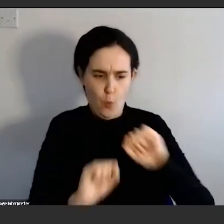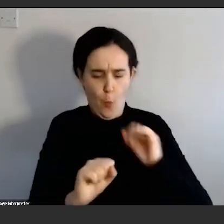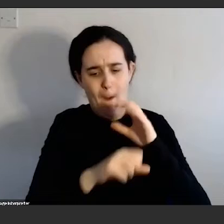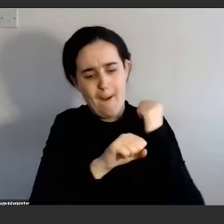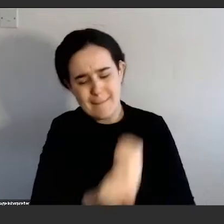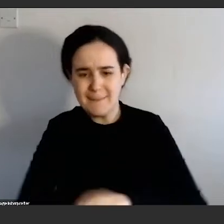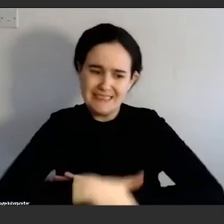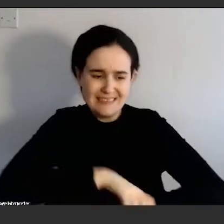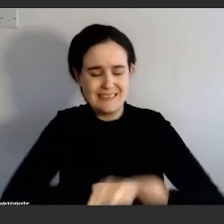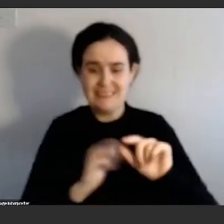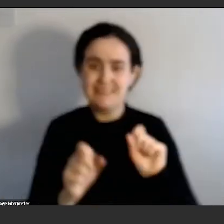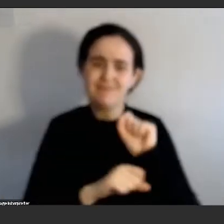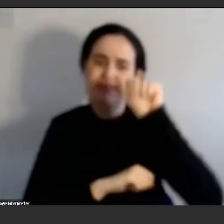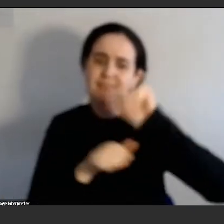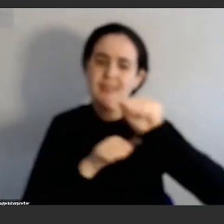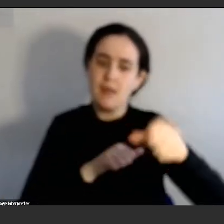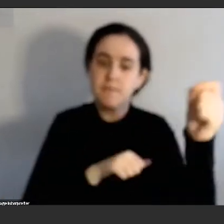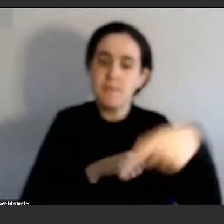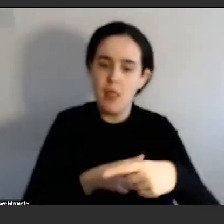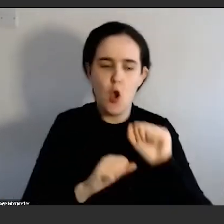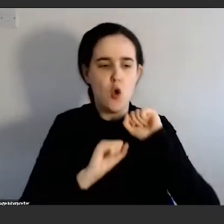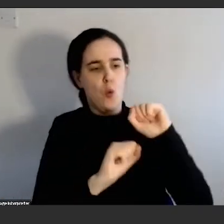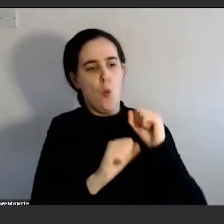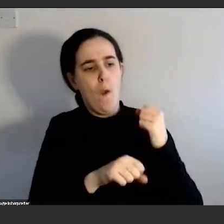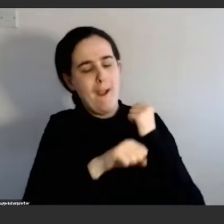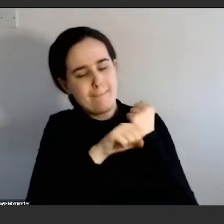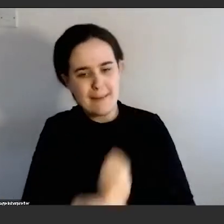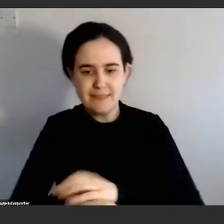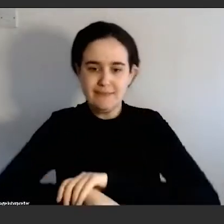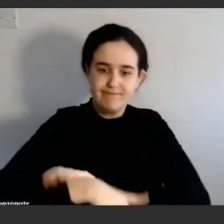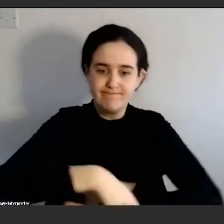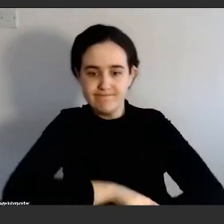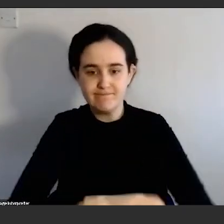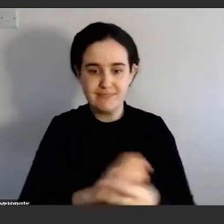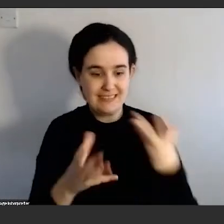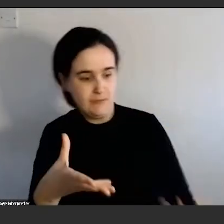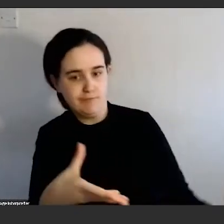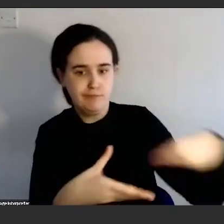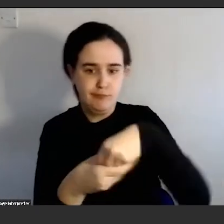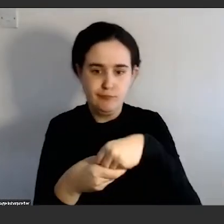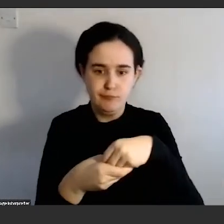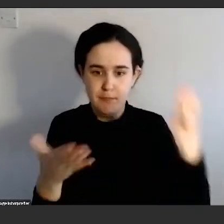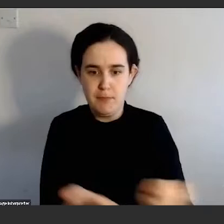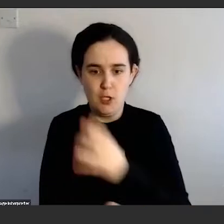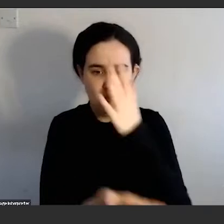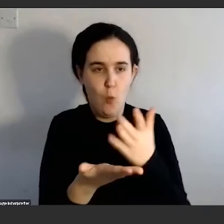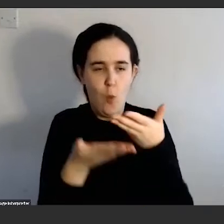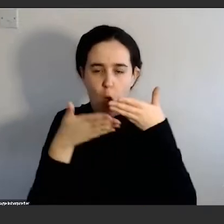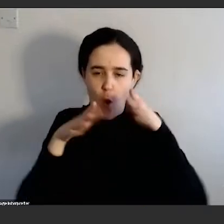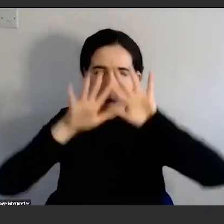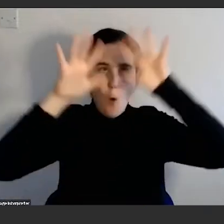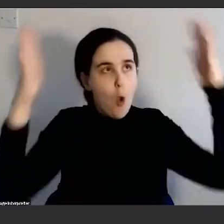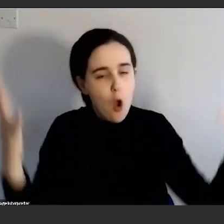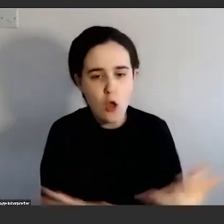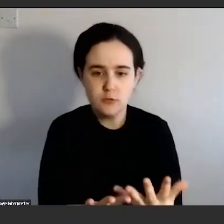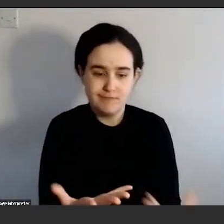coverage truly universal. The third step and most critical step is to